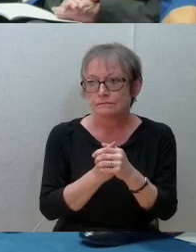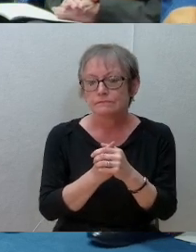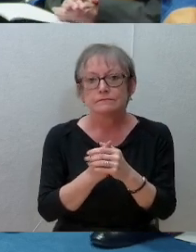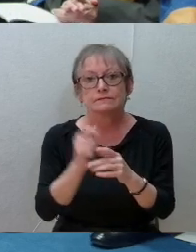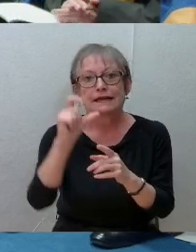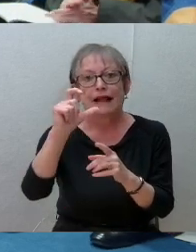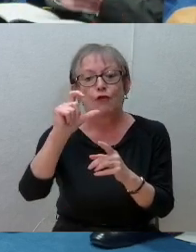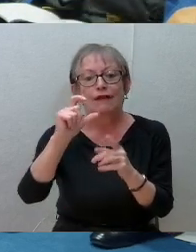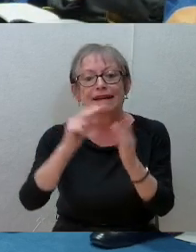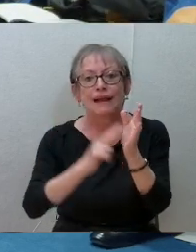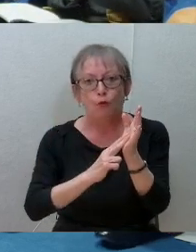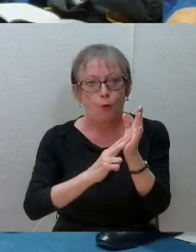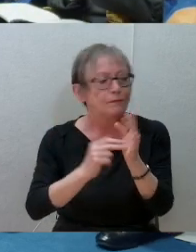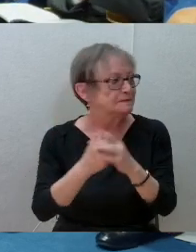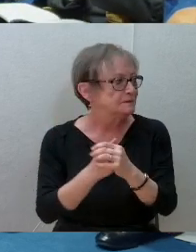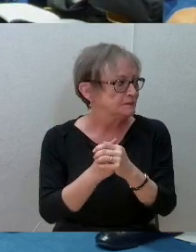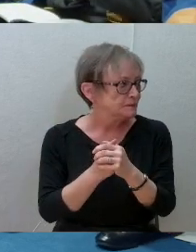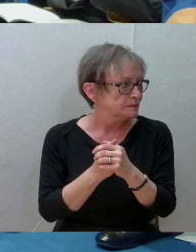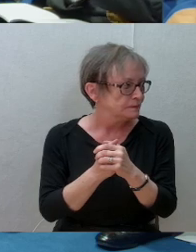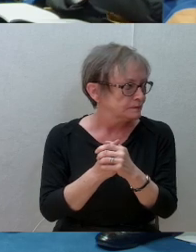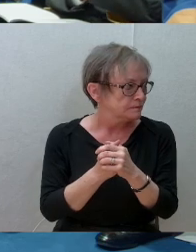Catherine Nicol.